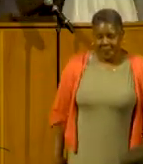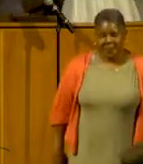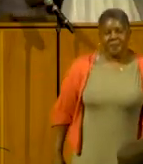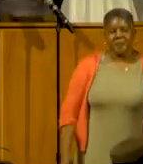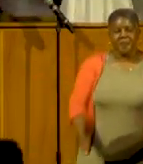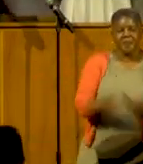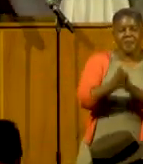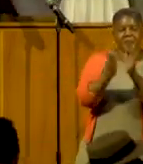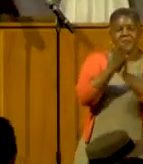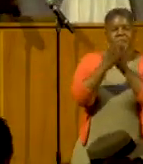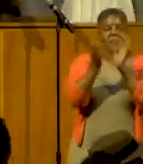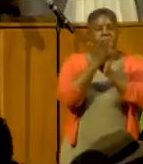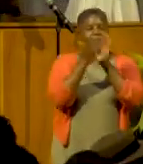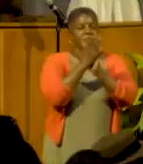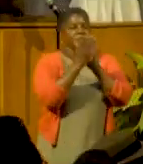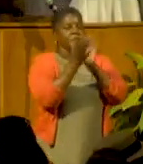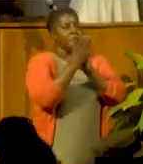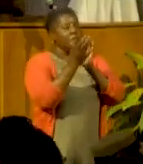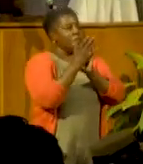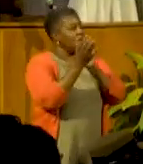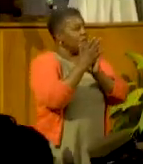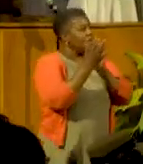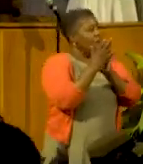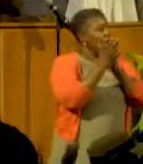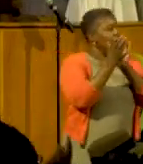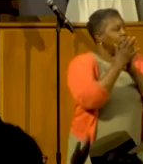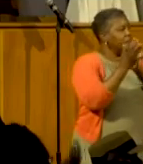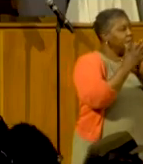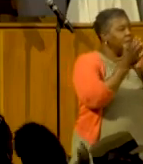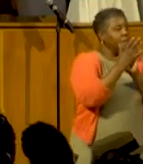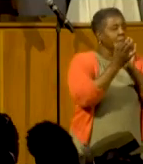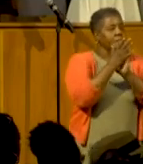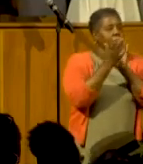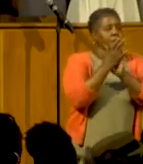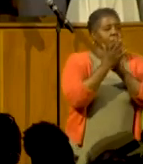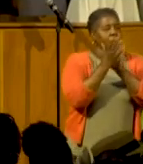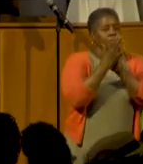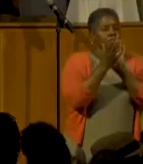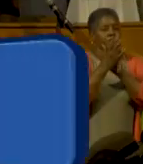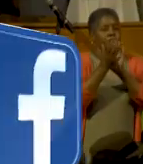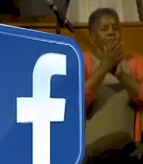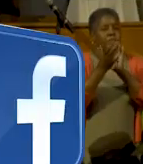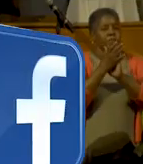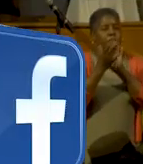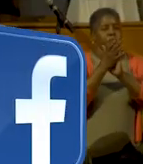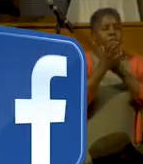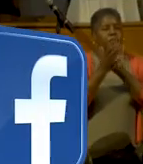I love you.